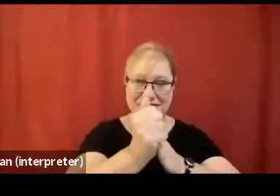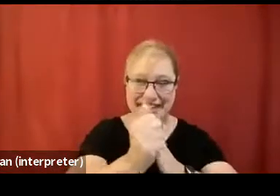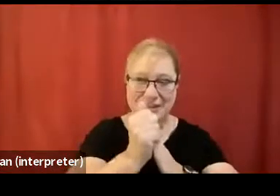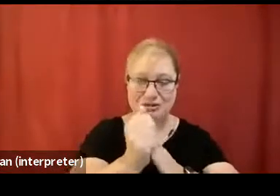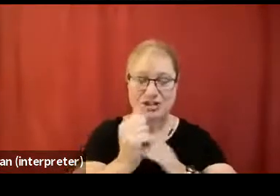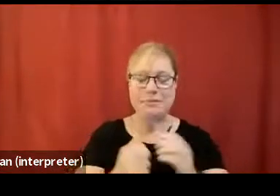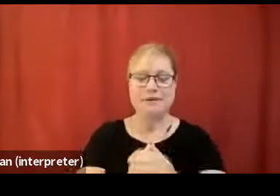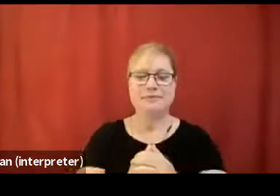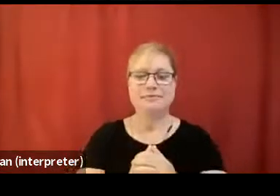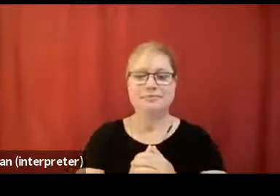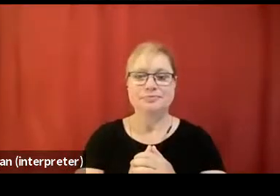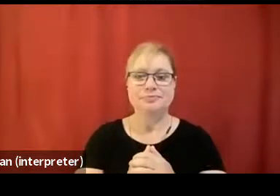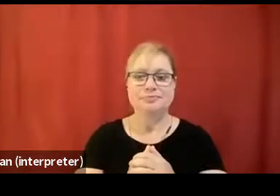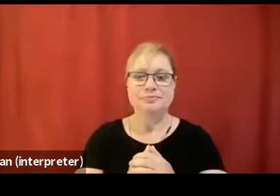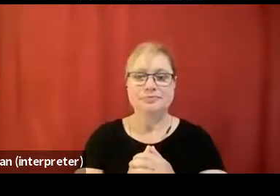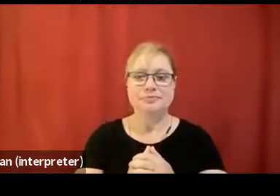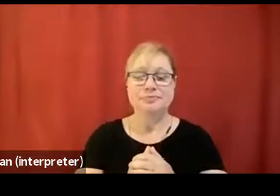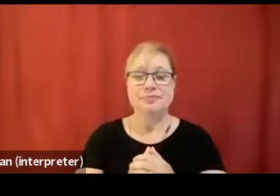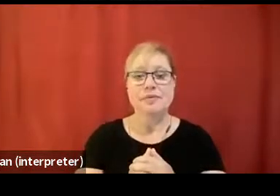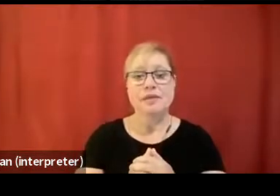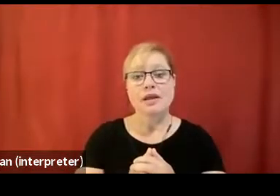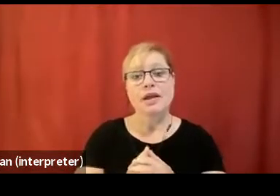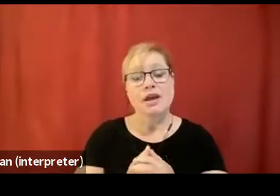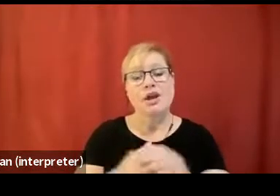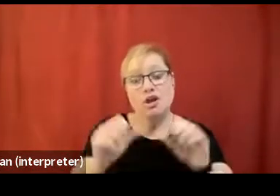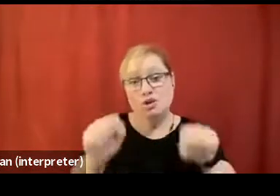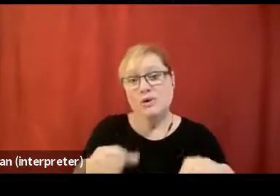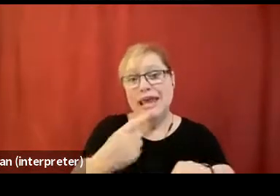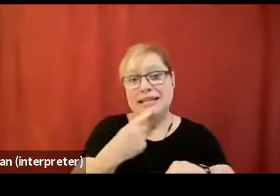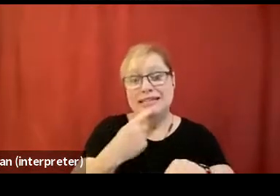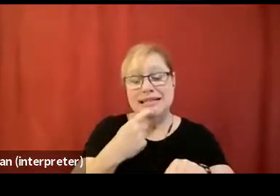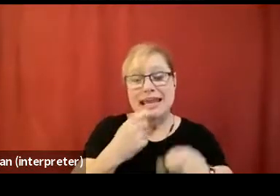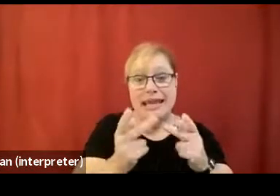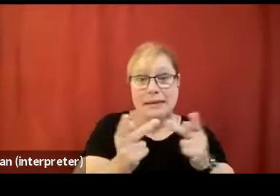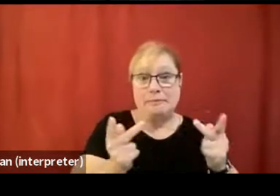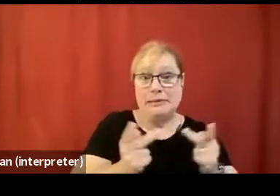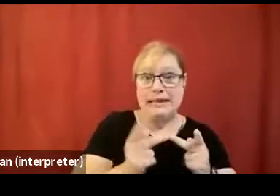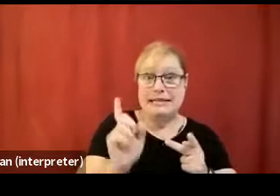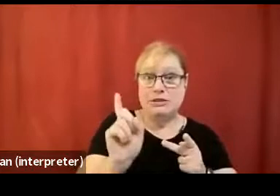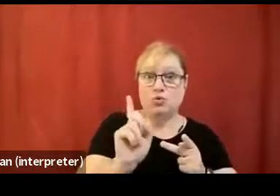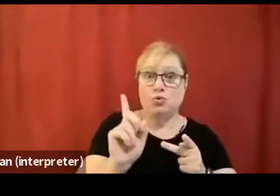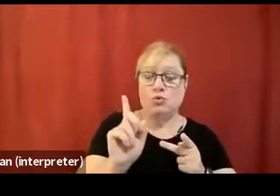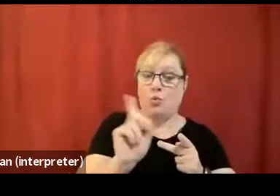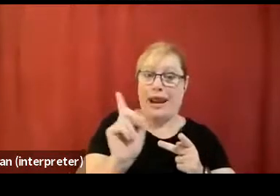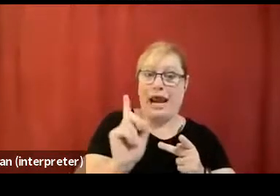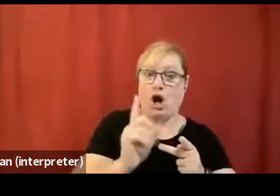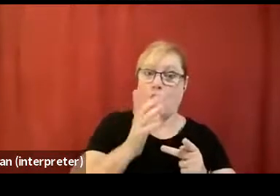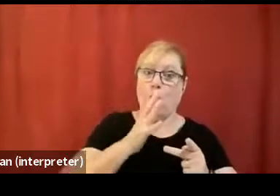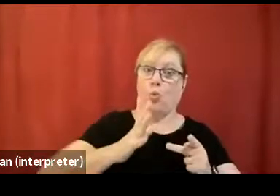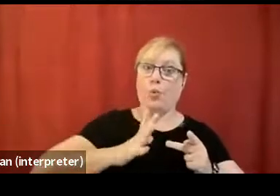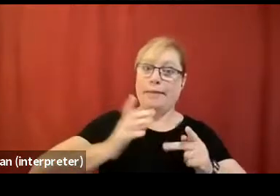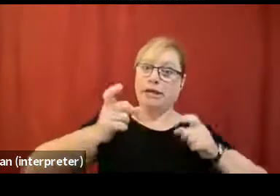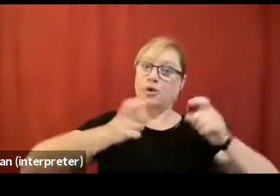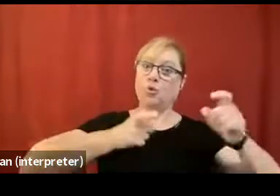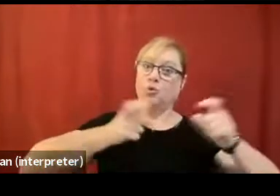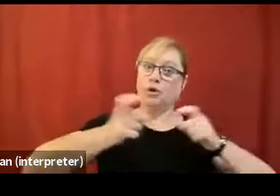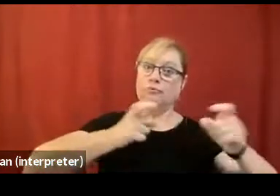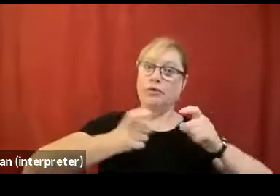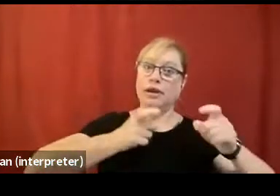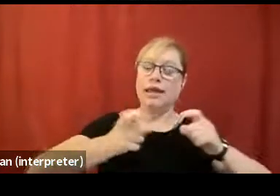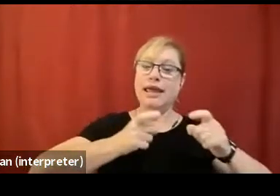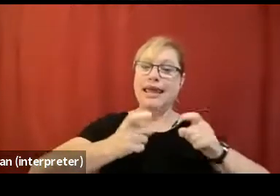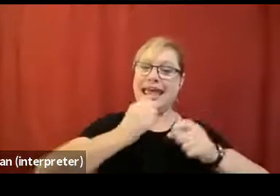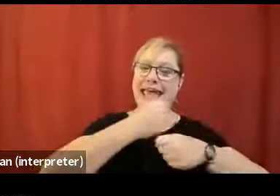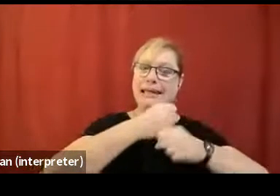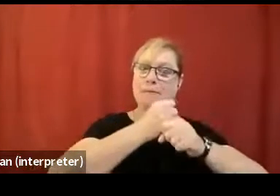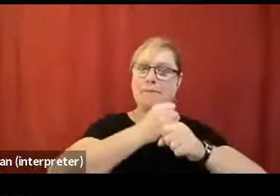that one could argue that in places where women were in charge, making the highest level of decisions and doing